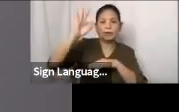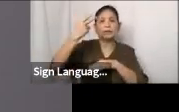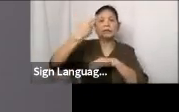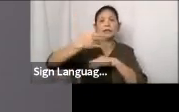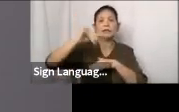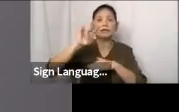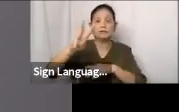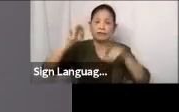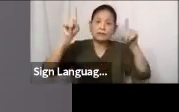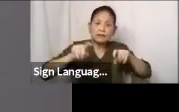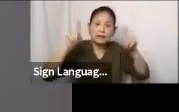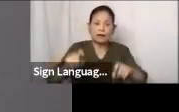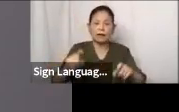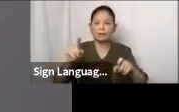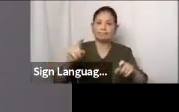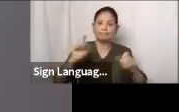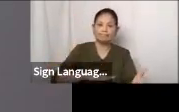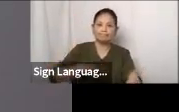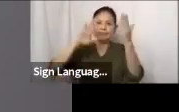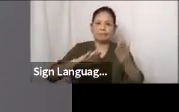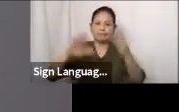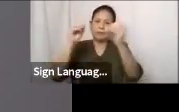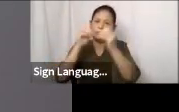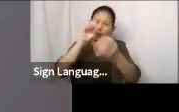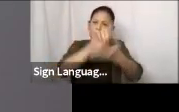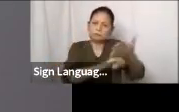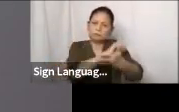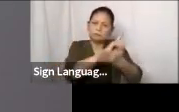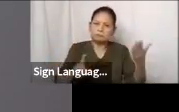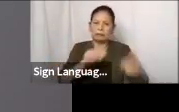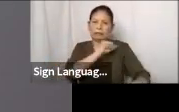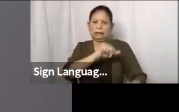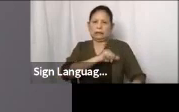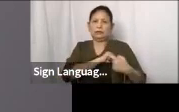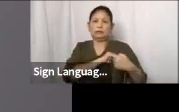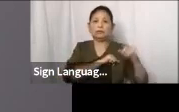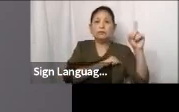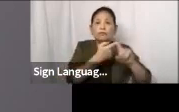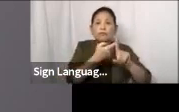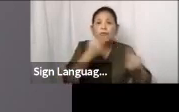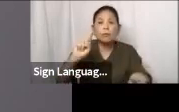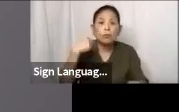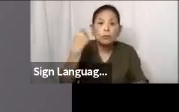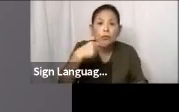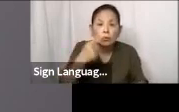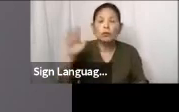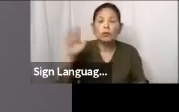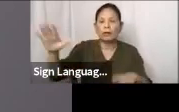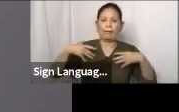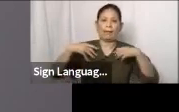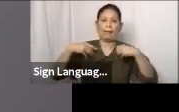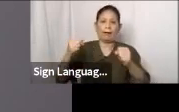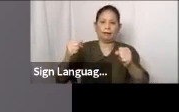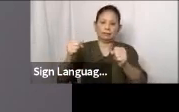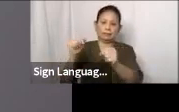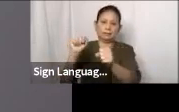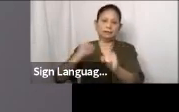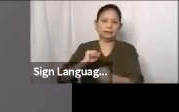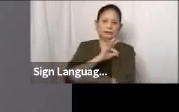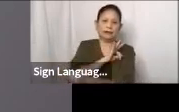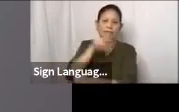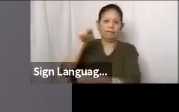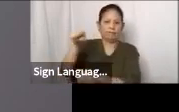they experienced more discriminatory attitudes from the health staff. there reported confidentiality laws in the